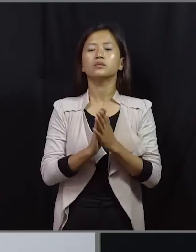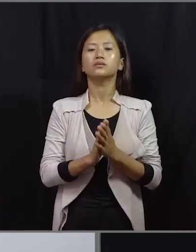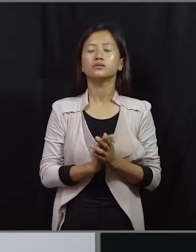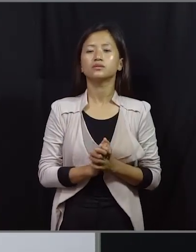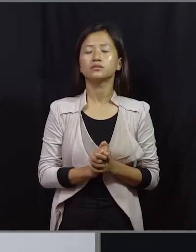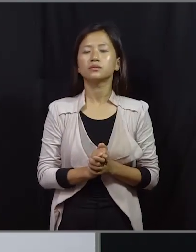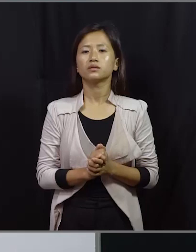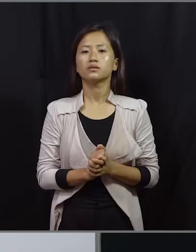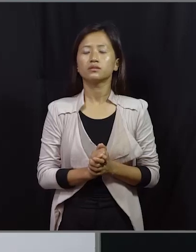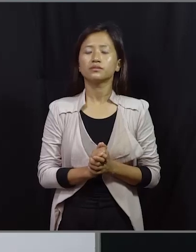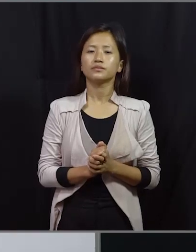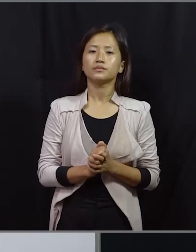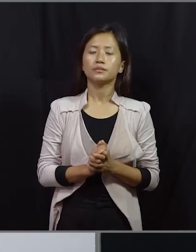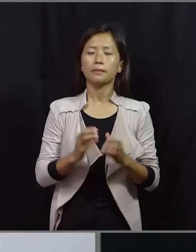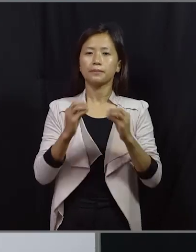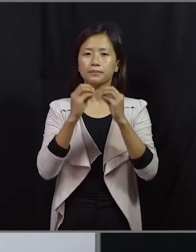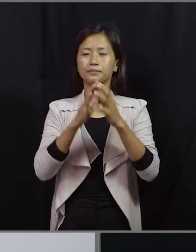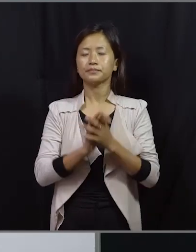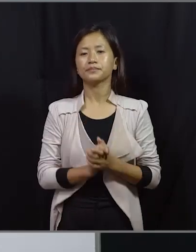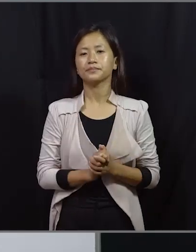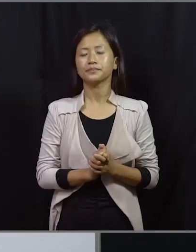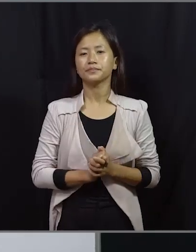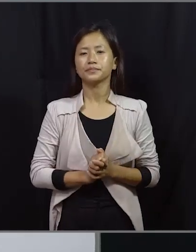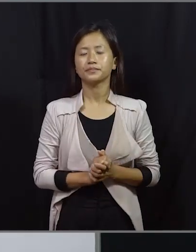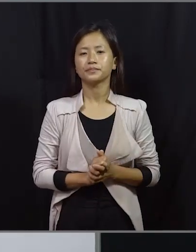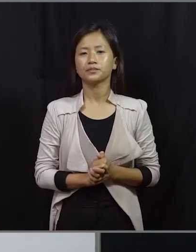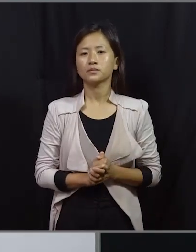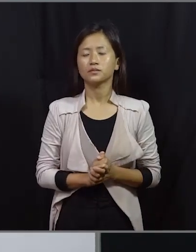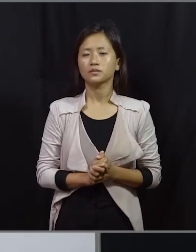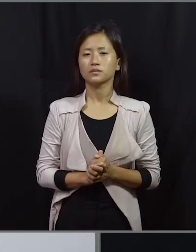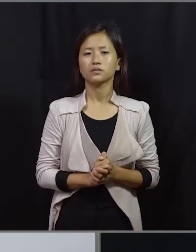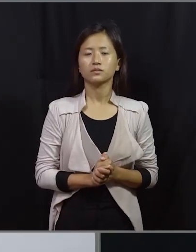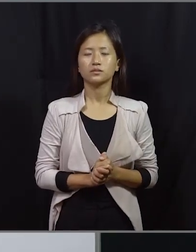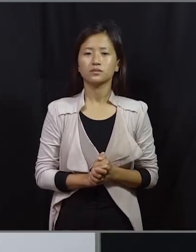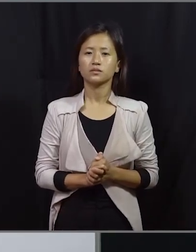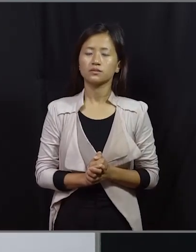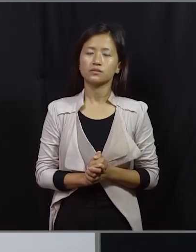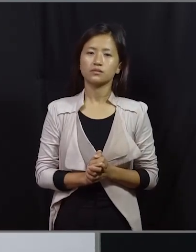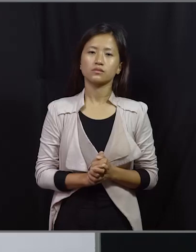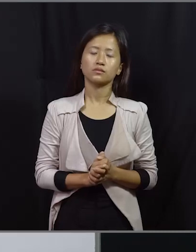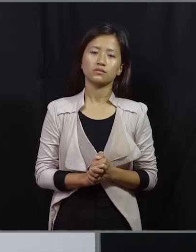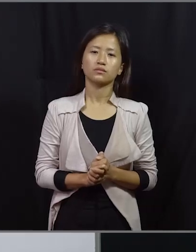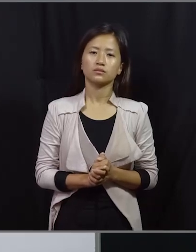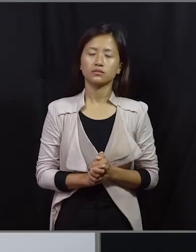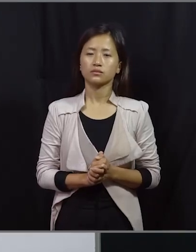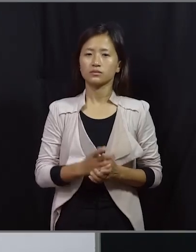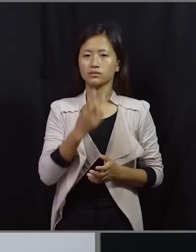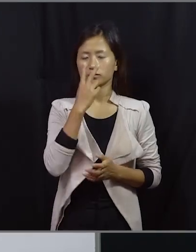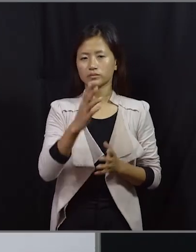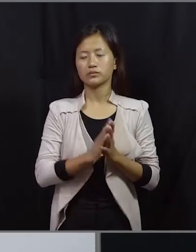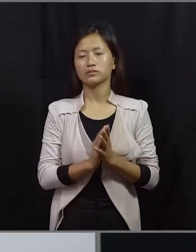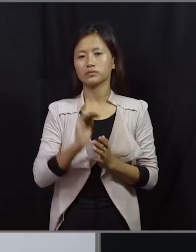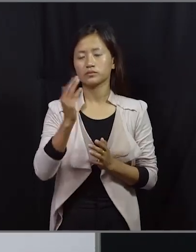represents it is not a subset of B. B is not a subset of A. All right. Then we will see